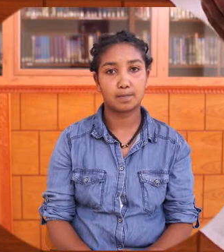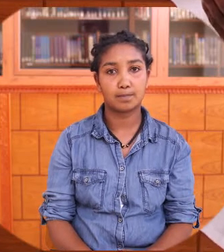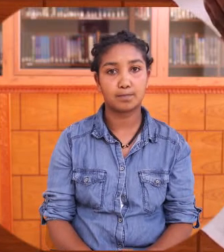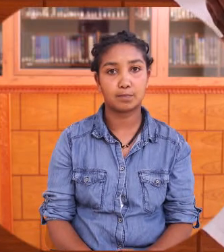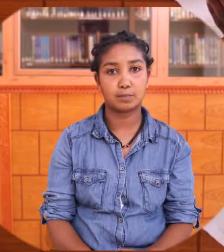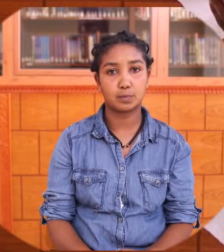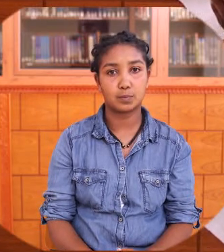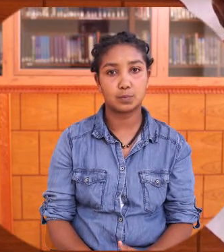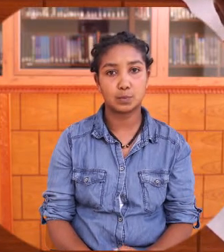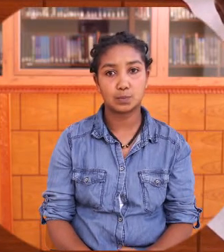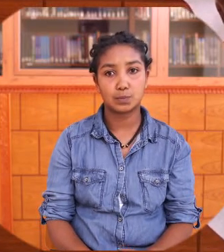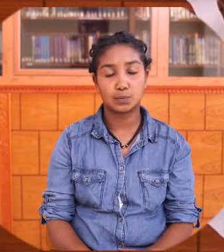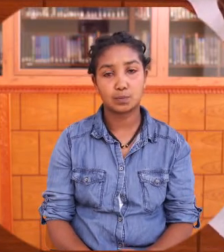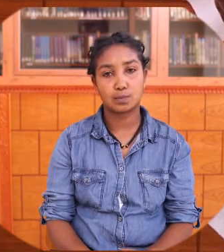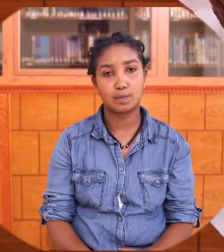are not